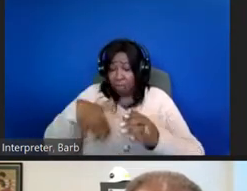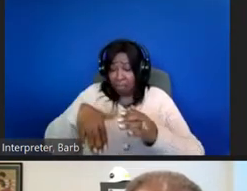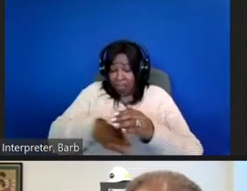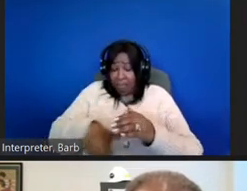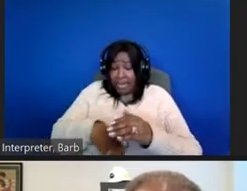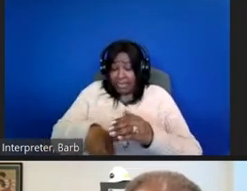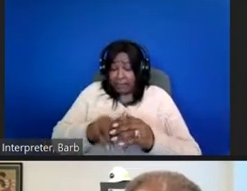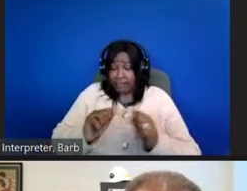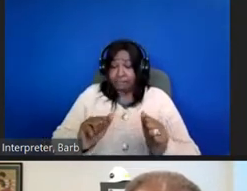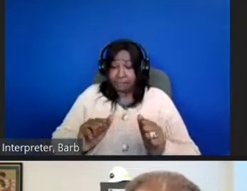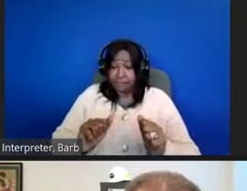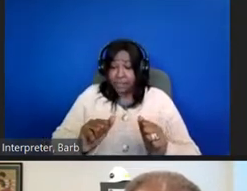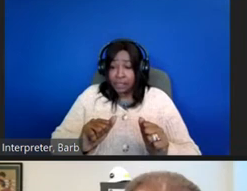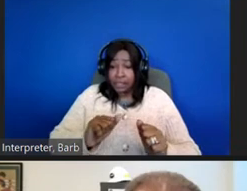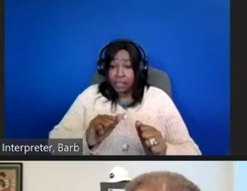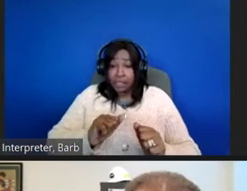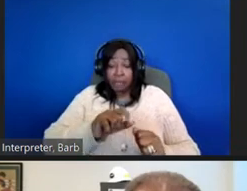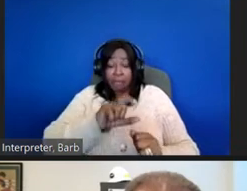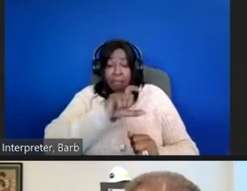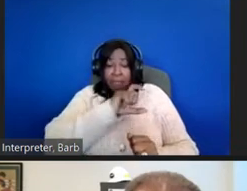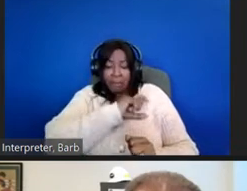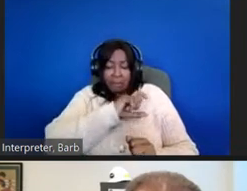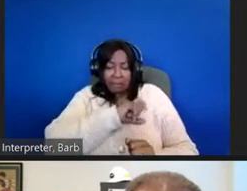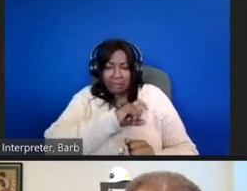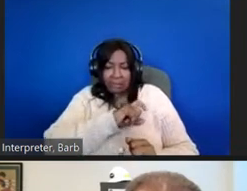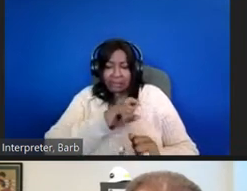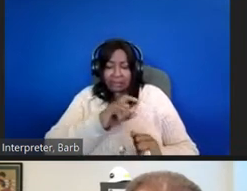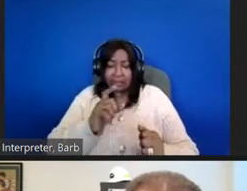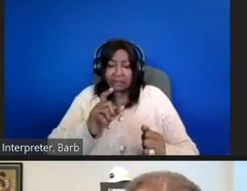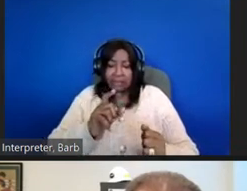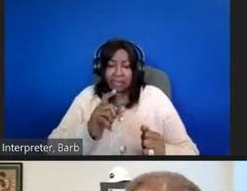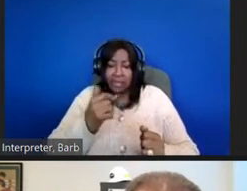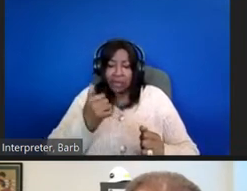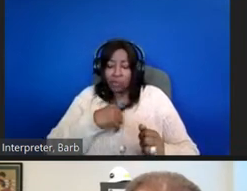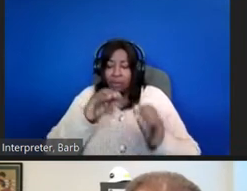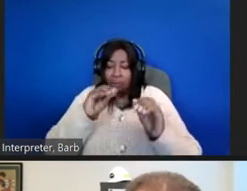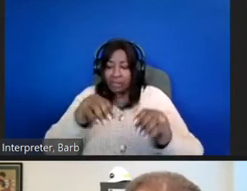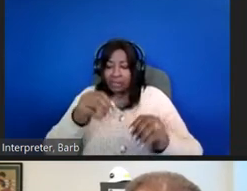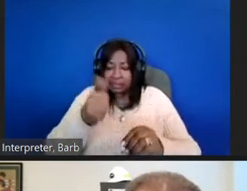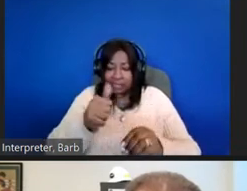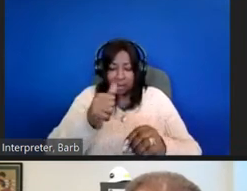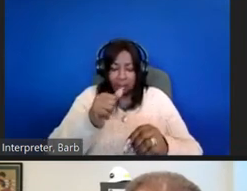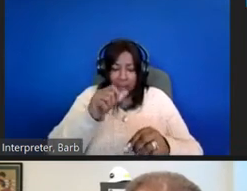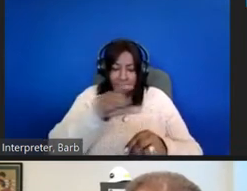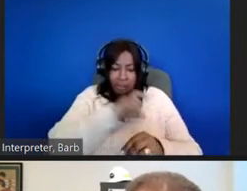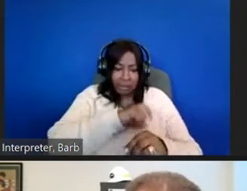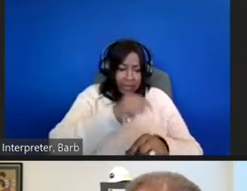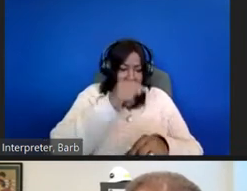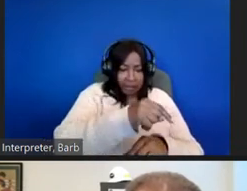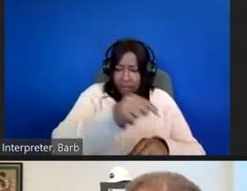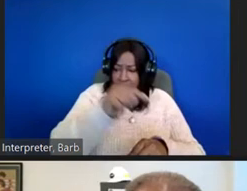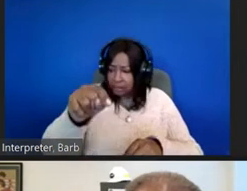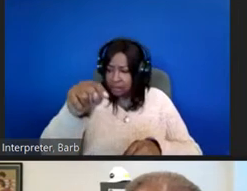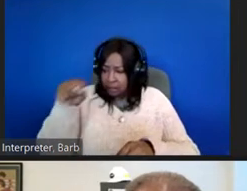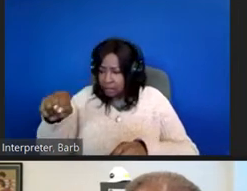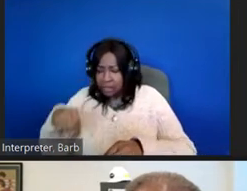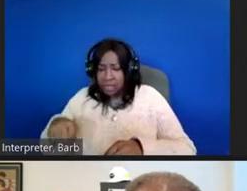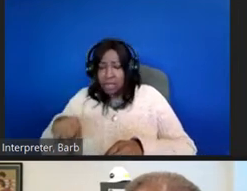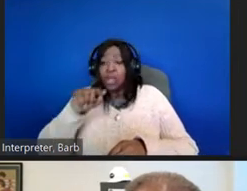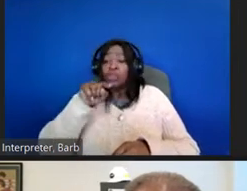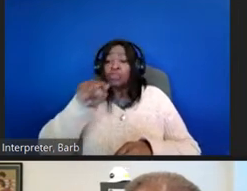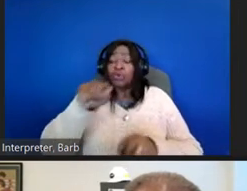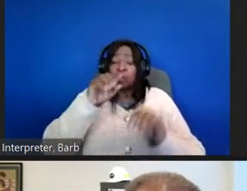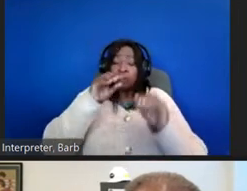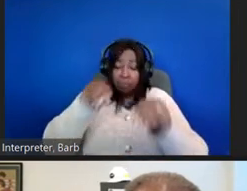the policing is not done and we put 10 policemen here, here, and here, here. It's you put policemen where they're